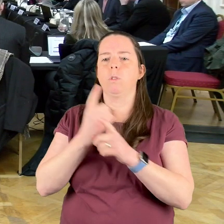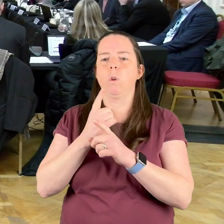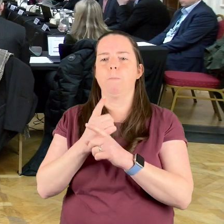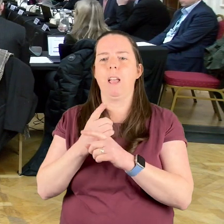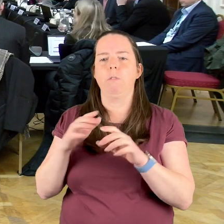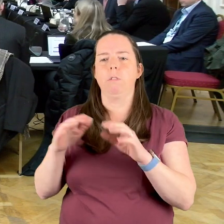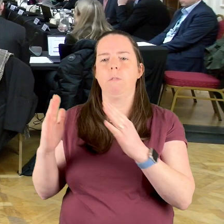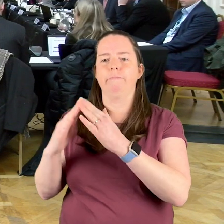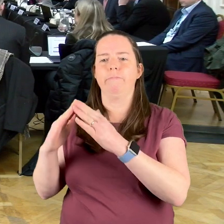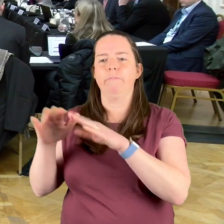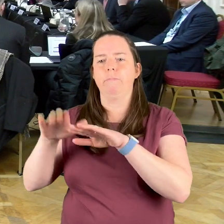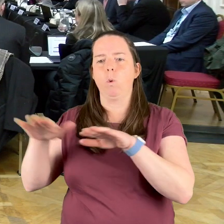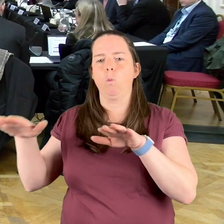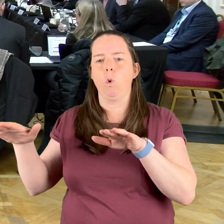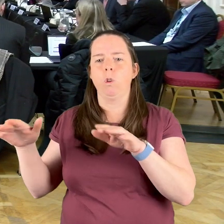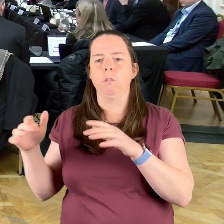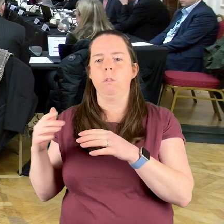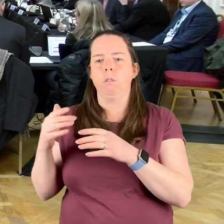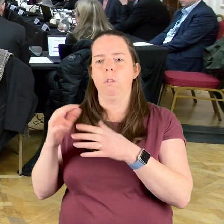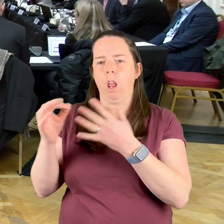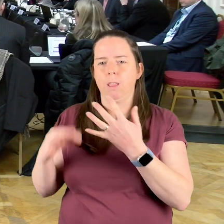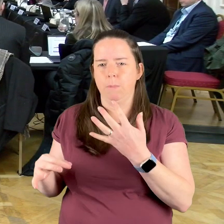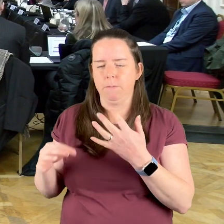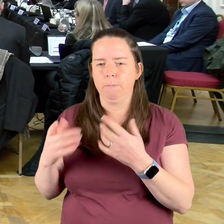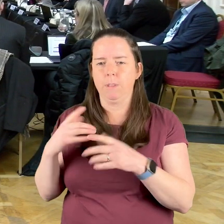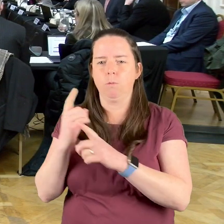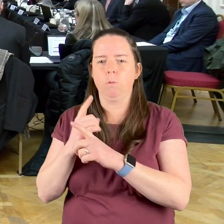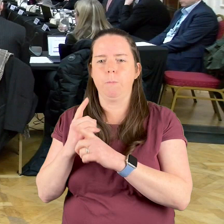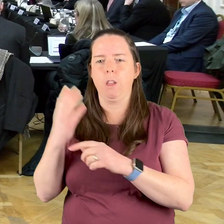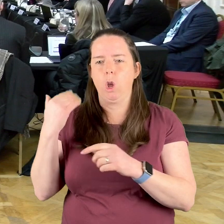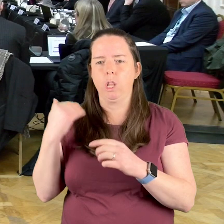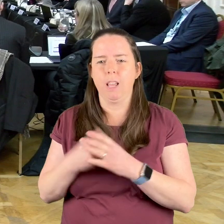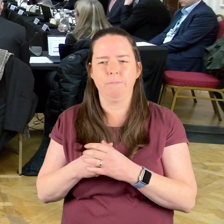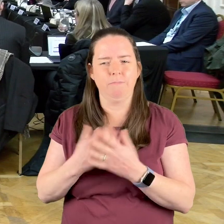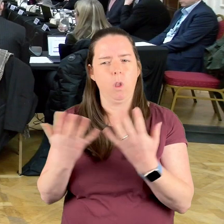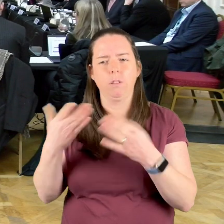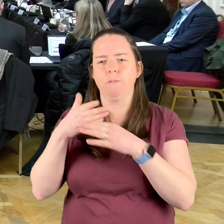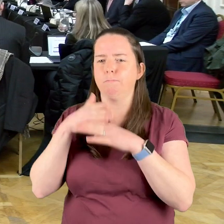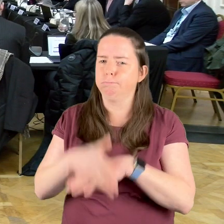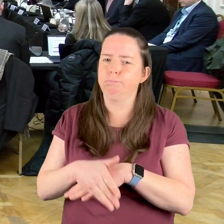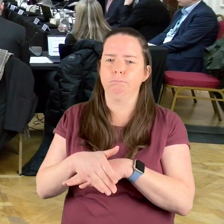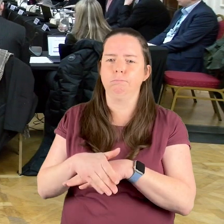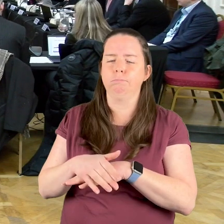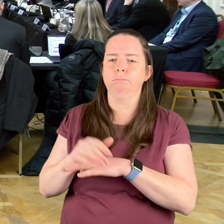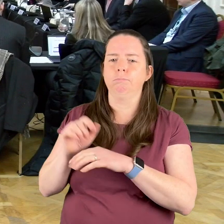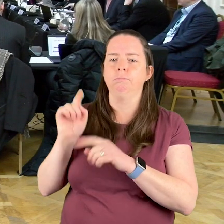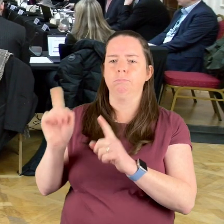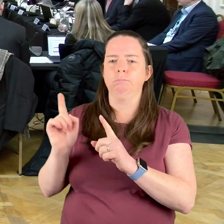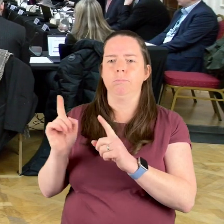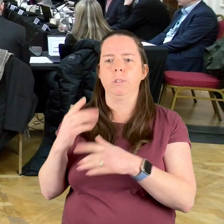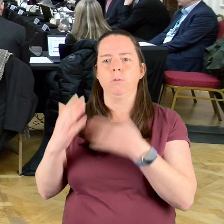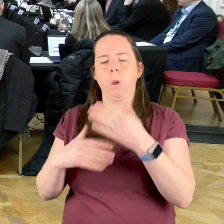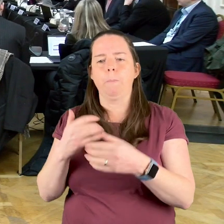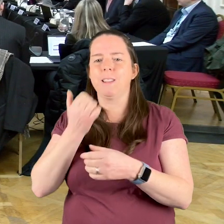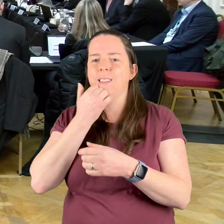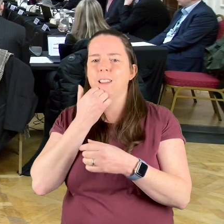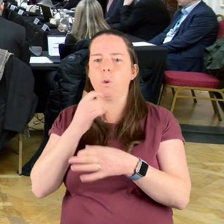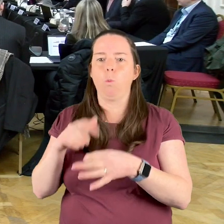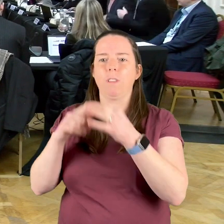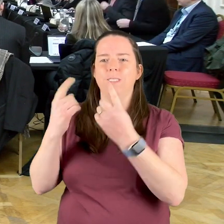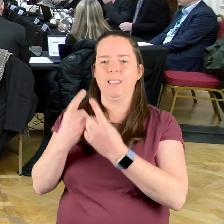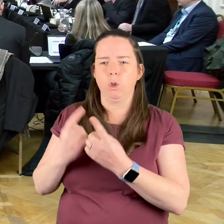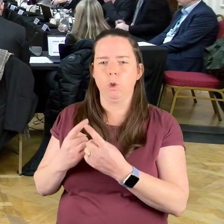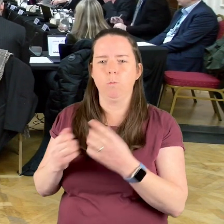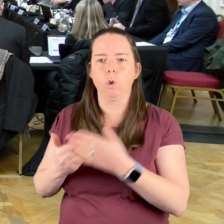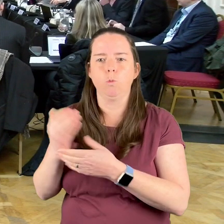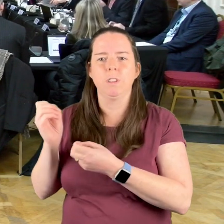ward element where, as I touched on earlier, there's a lot of work going on. There are some data quality issues as these are new services